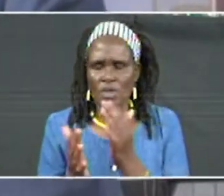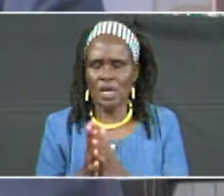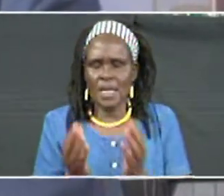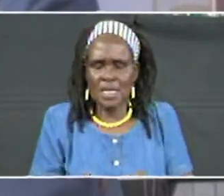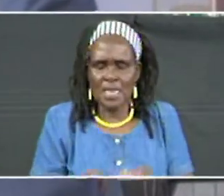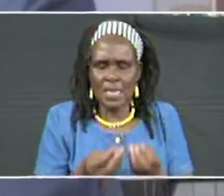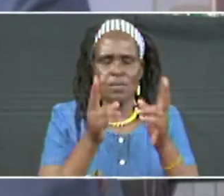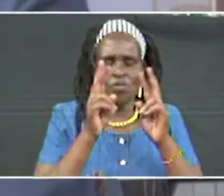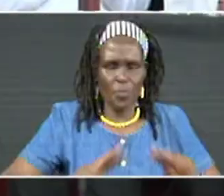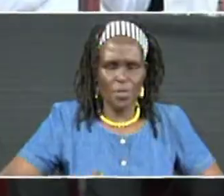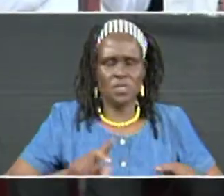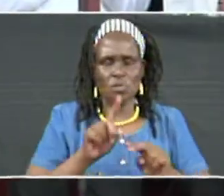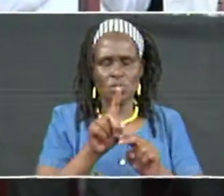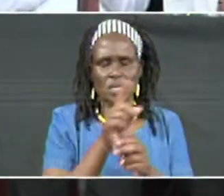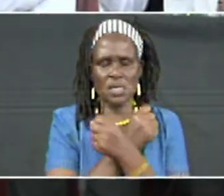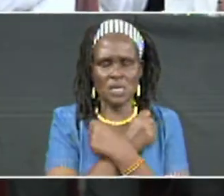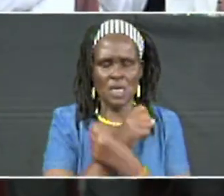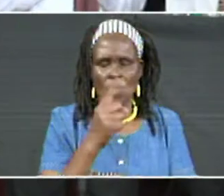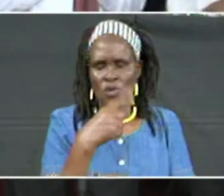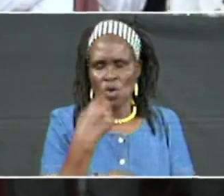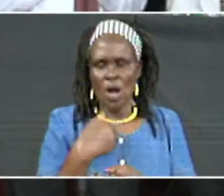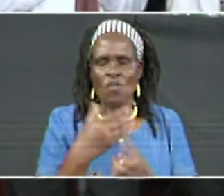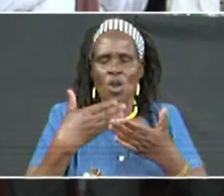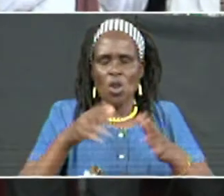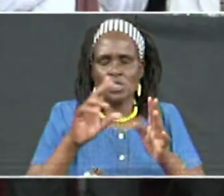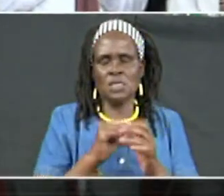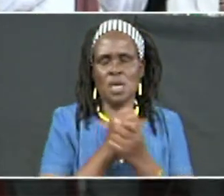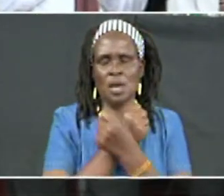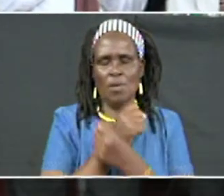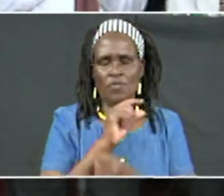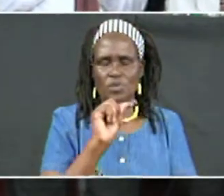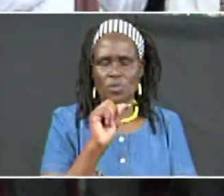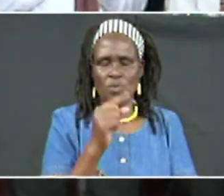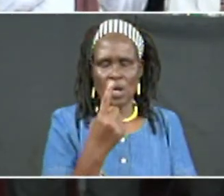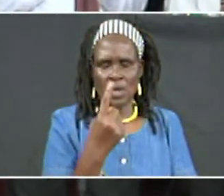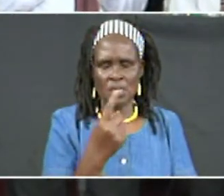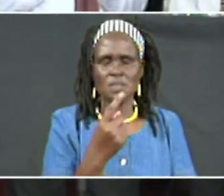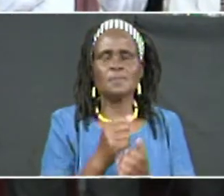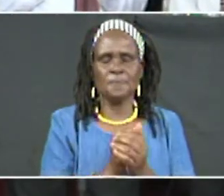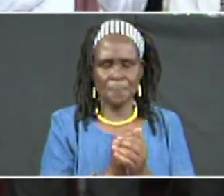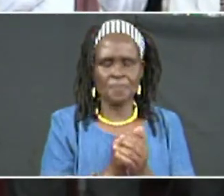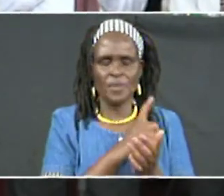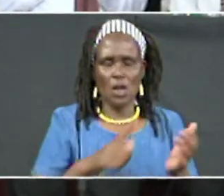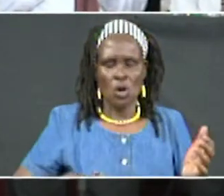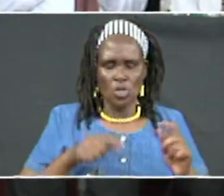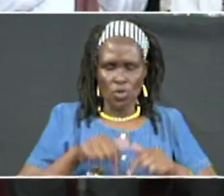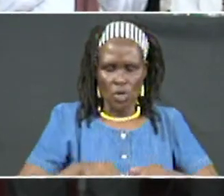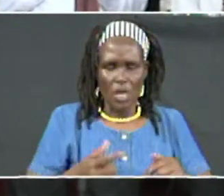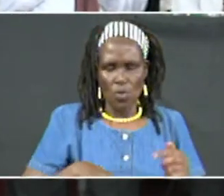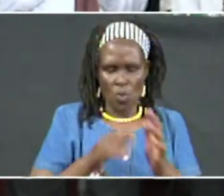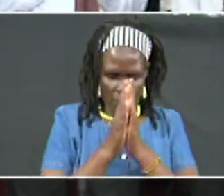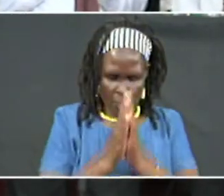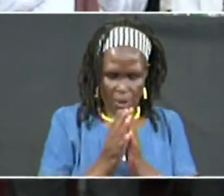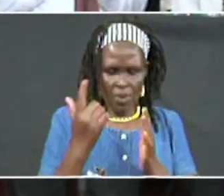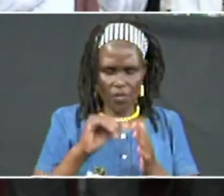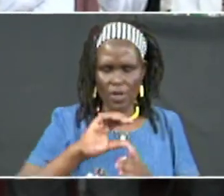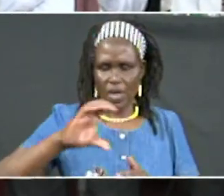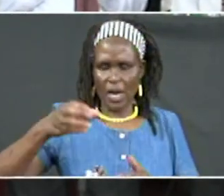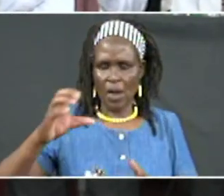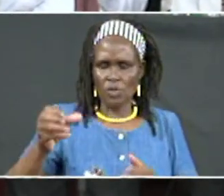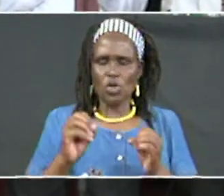our dear ones that have lost their loved ones. Lord, today we pray for the county of